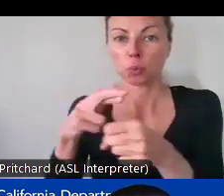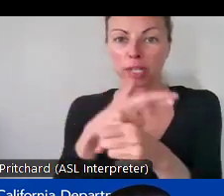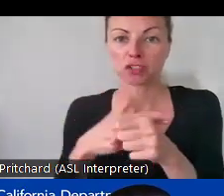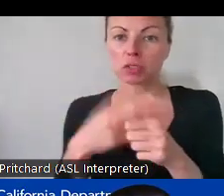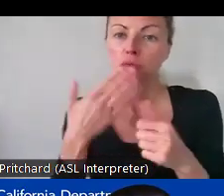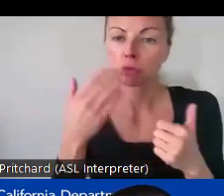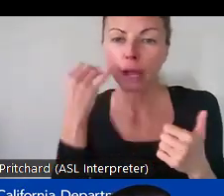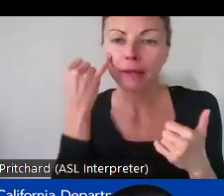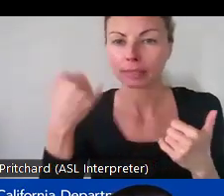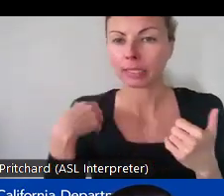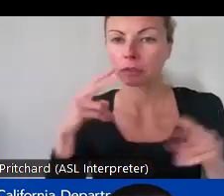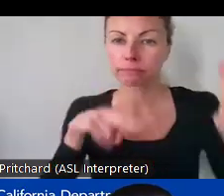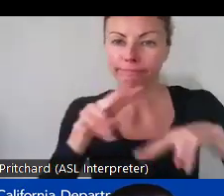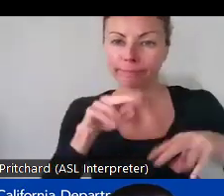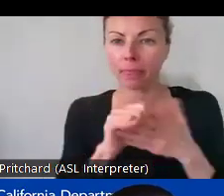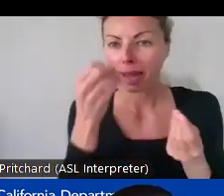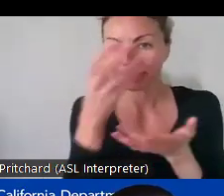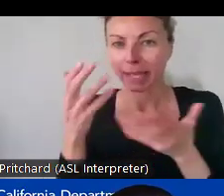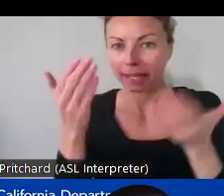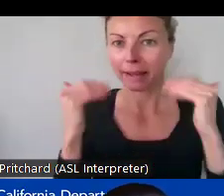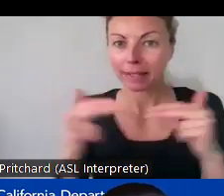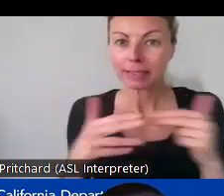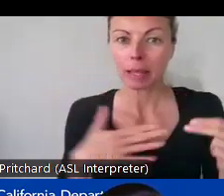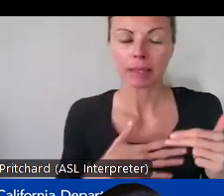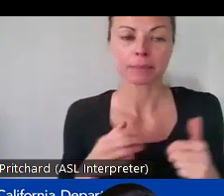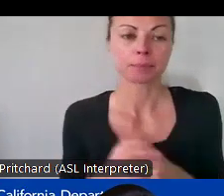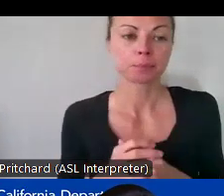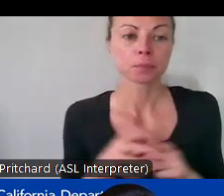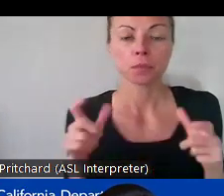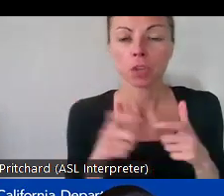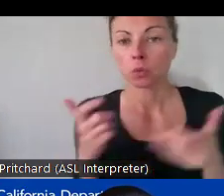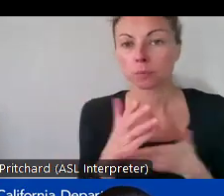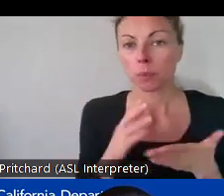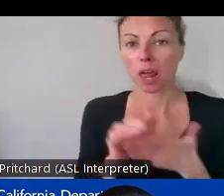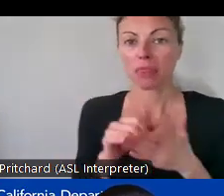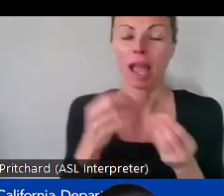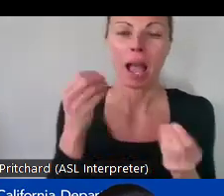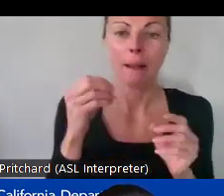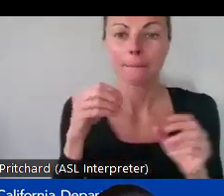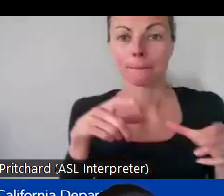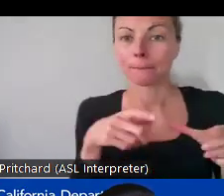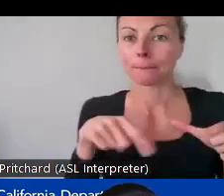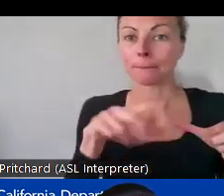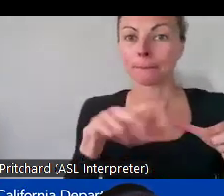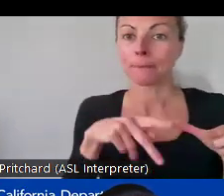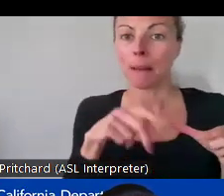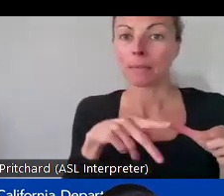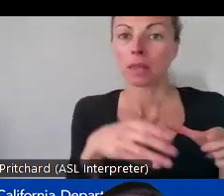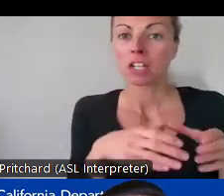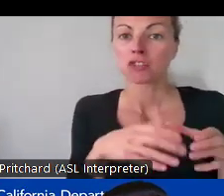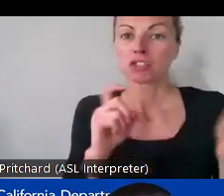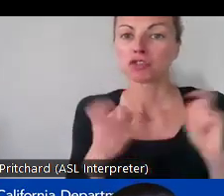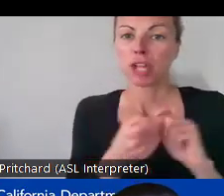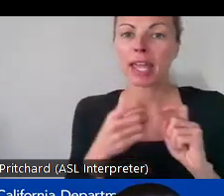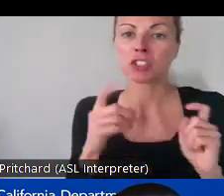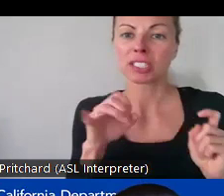at these data. Next slide, please. And a big piece of this population shift is changes in demographics,